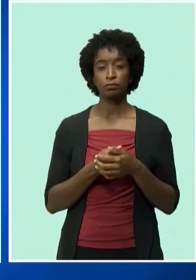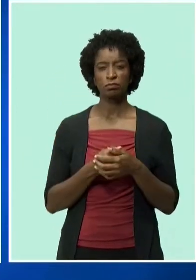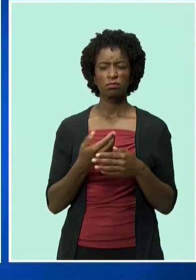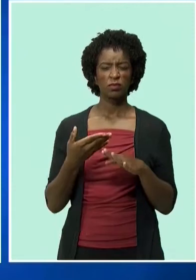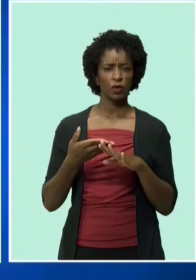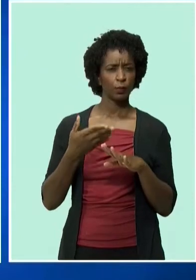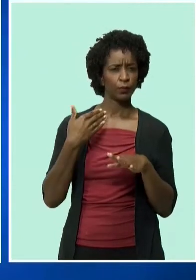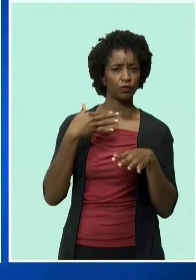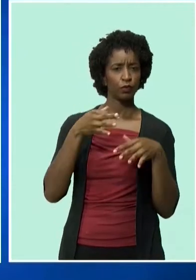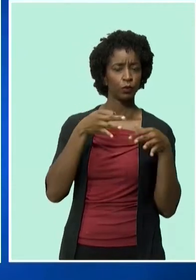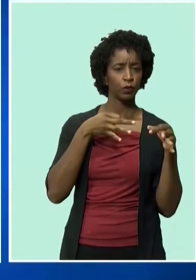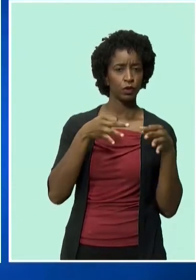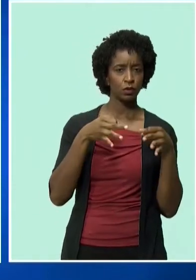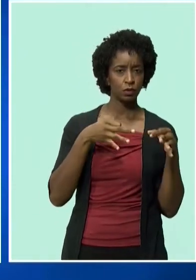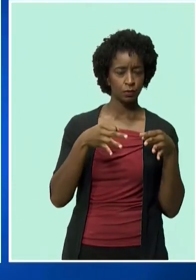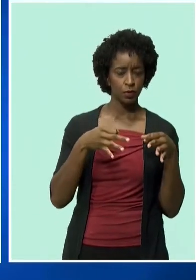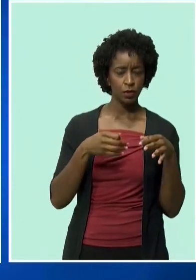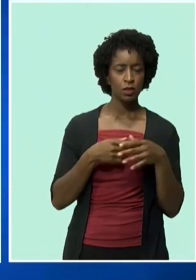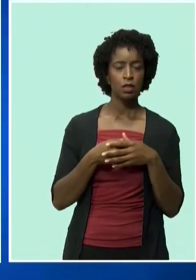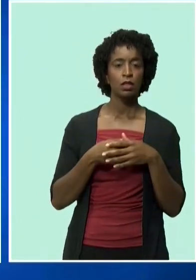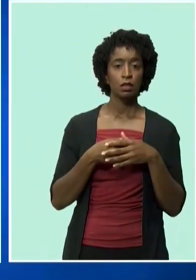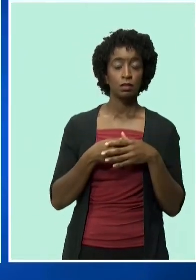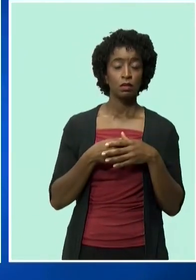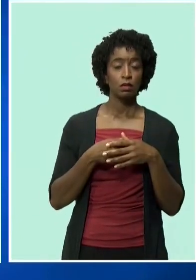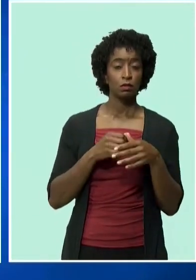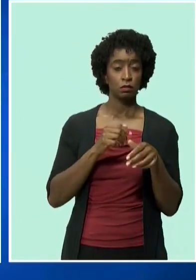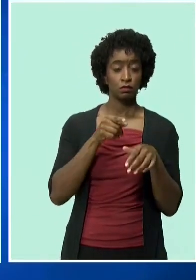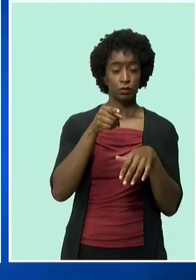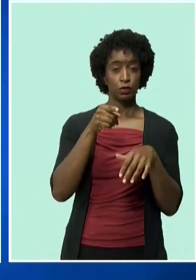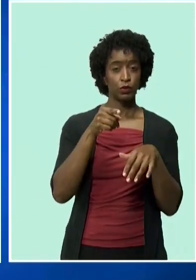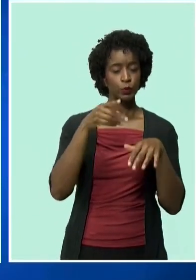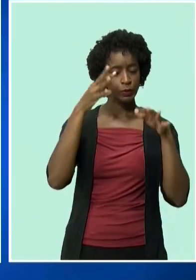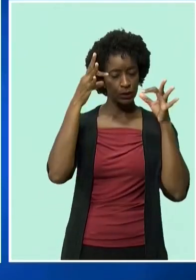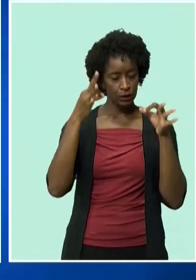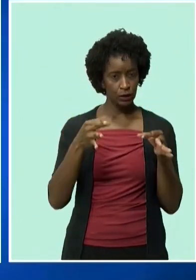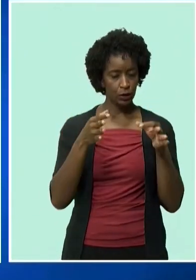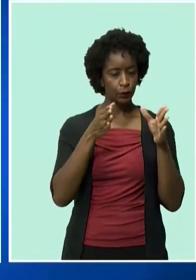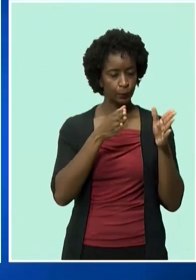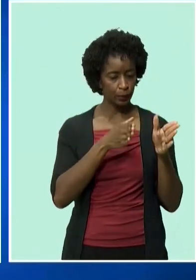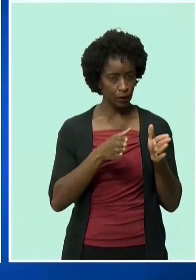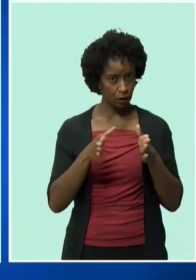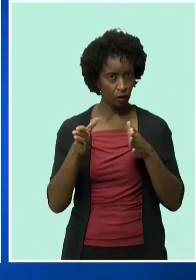of maintaining your plan and